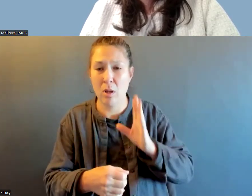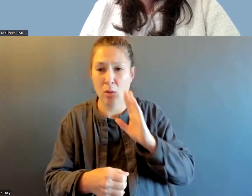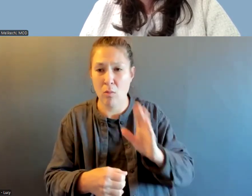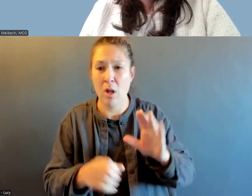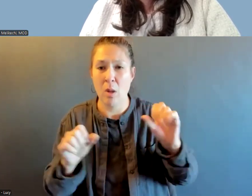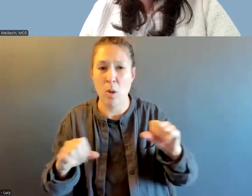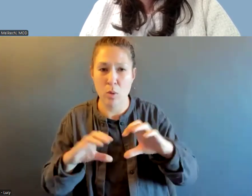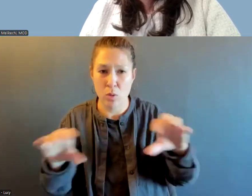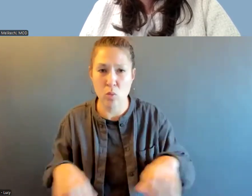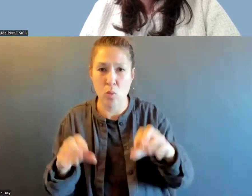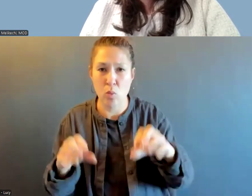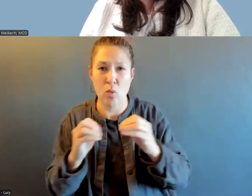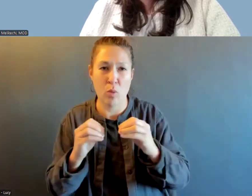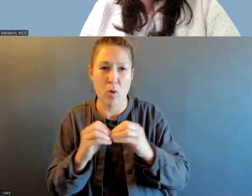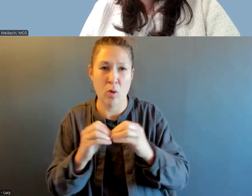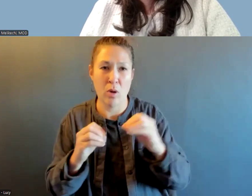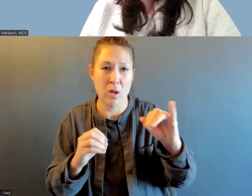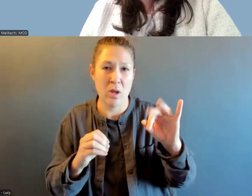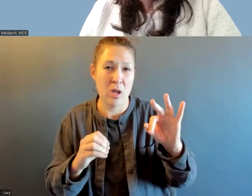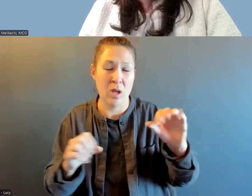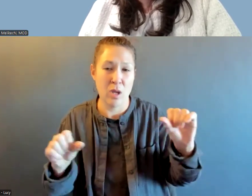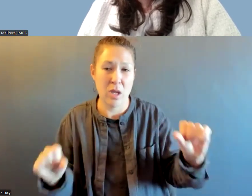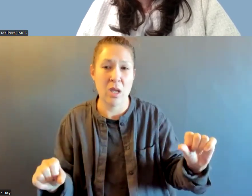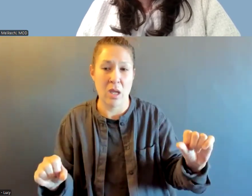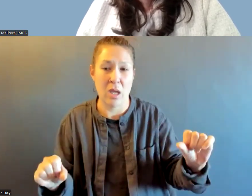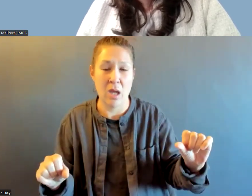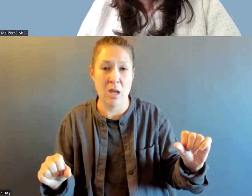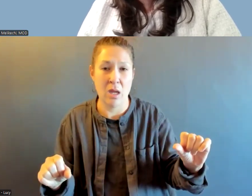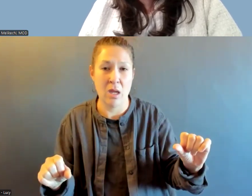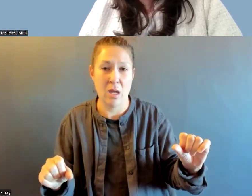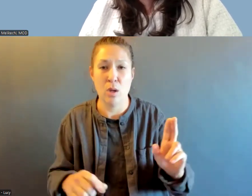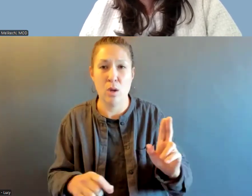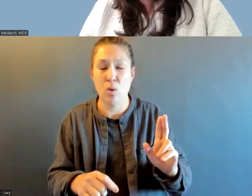can effectively leverage your